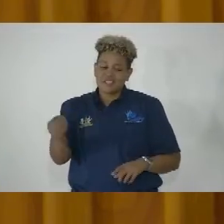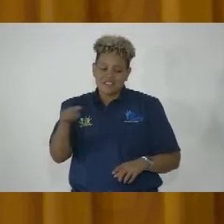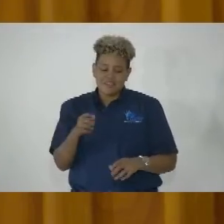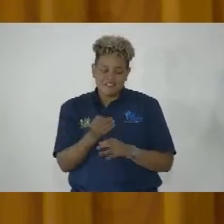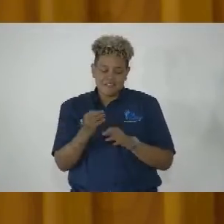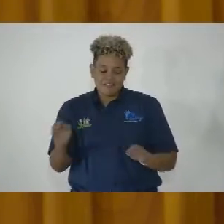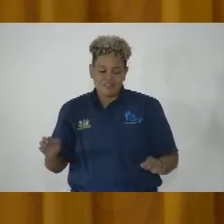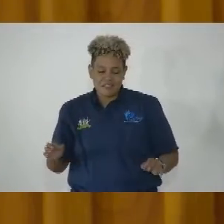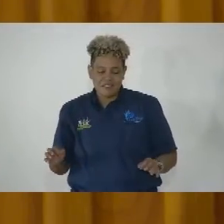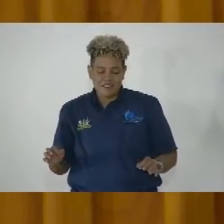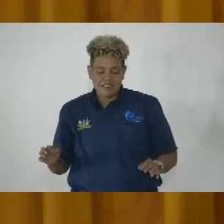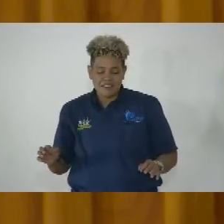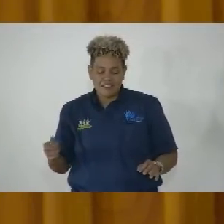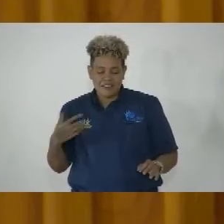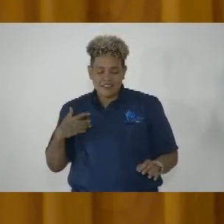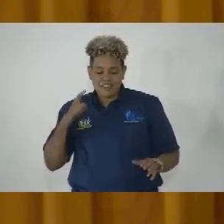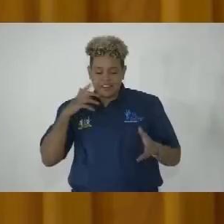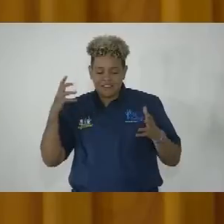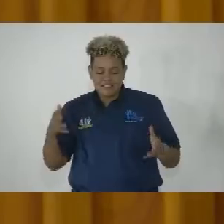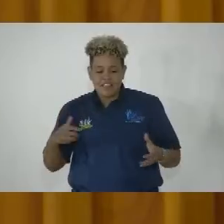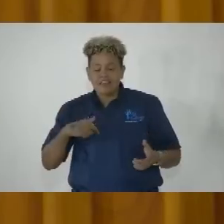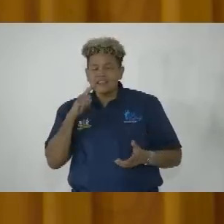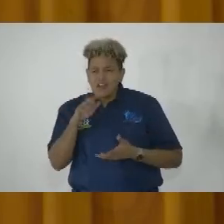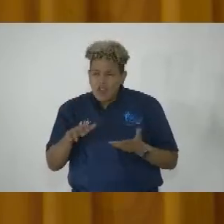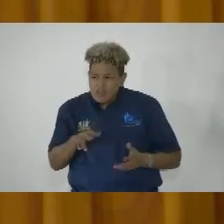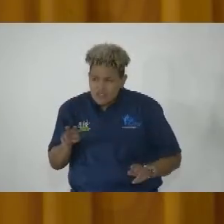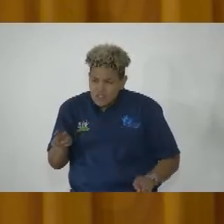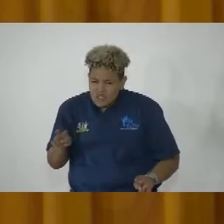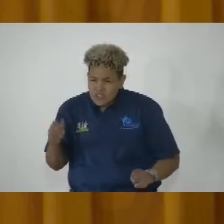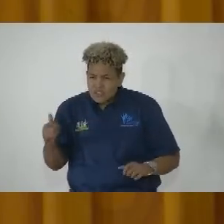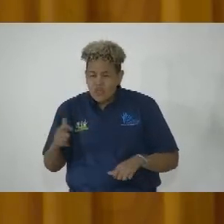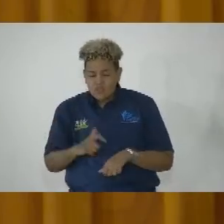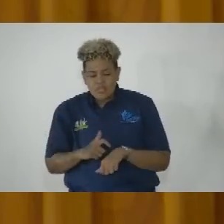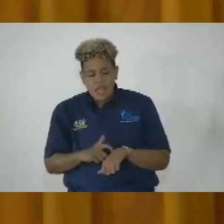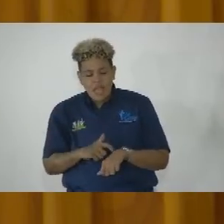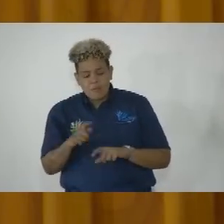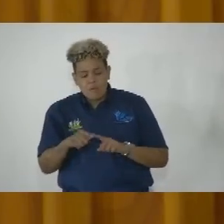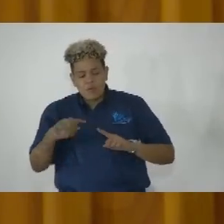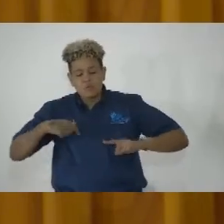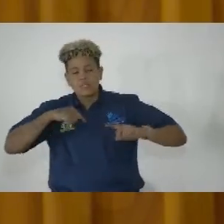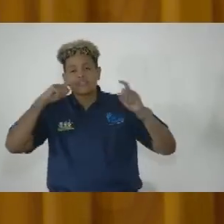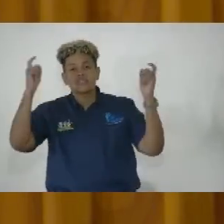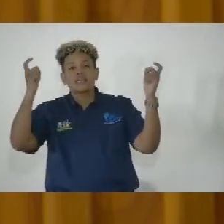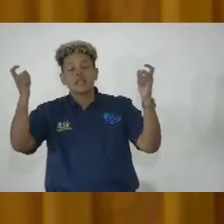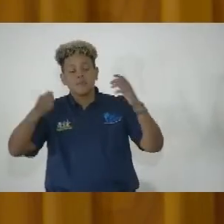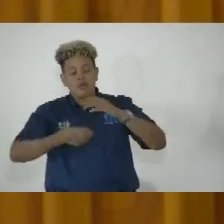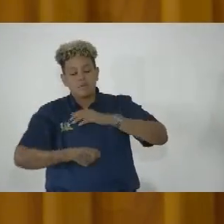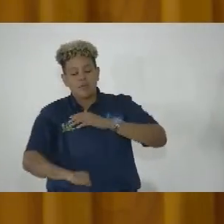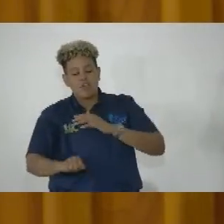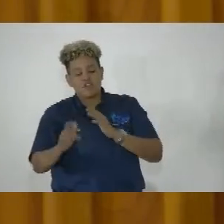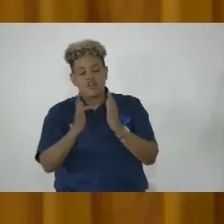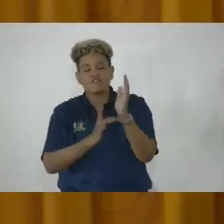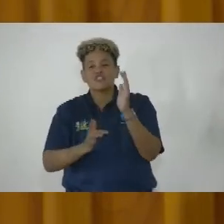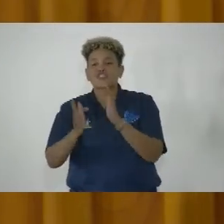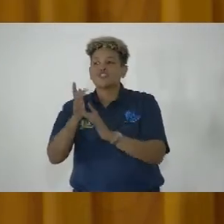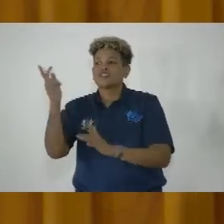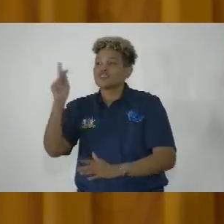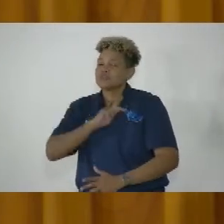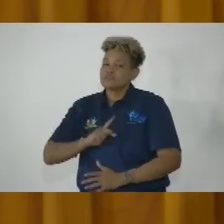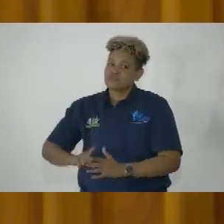freedom. I'm in a state of complete confusion in this time when we celebrate the birth of the Prince of